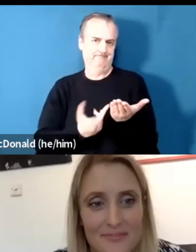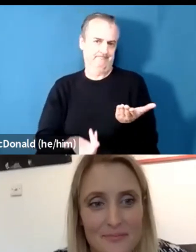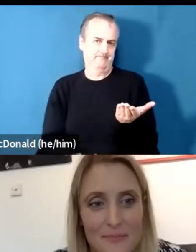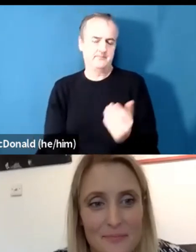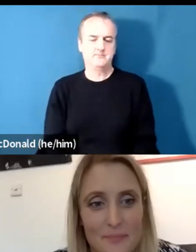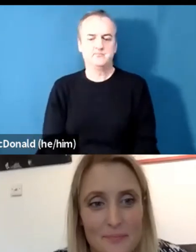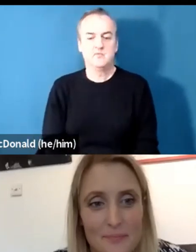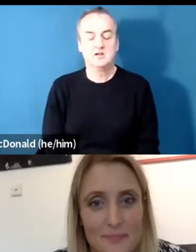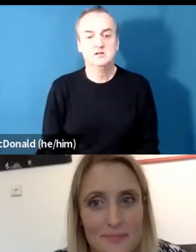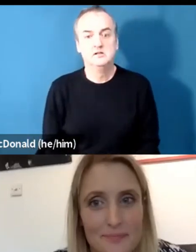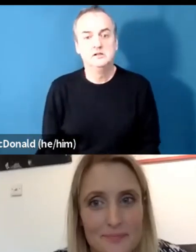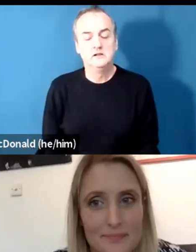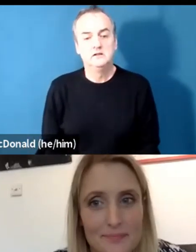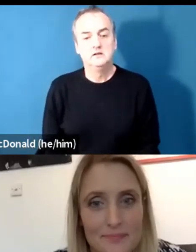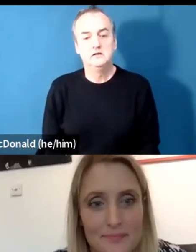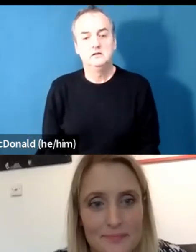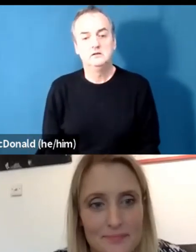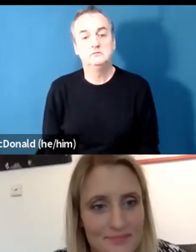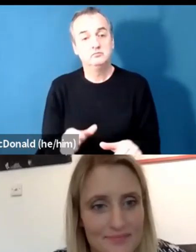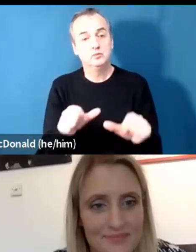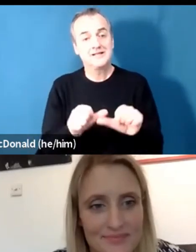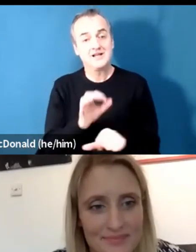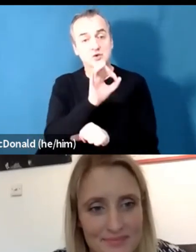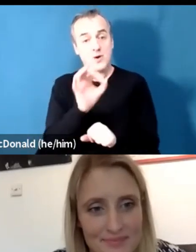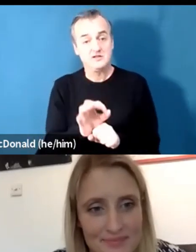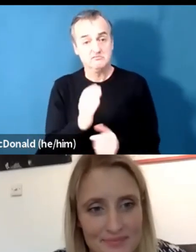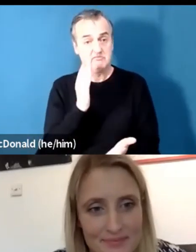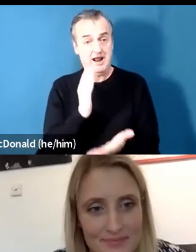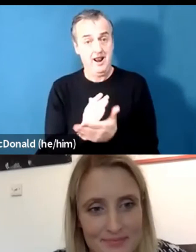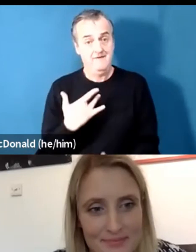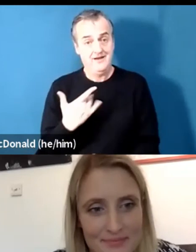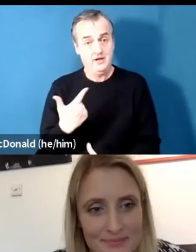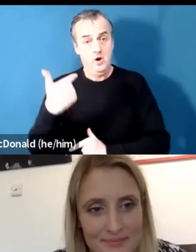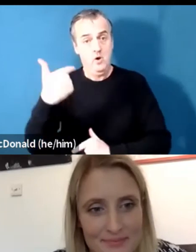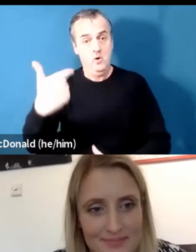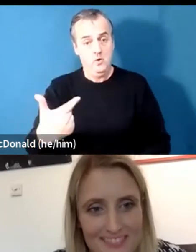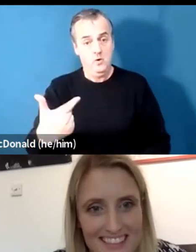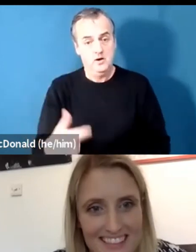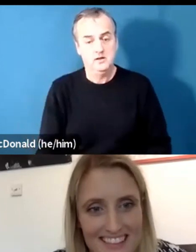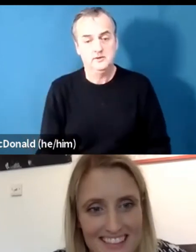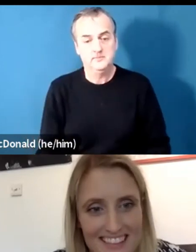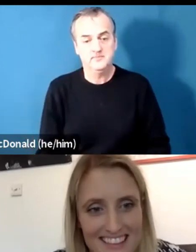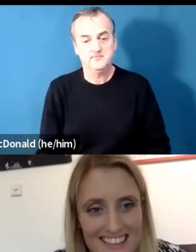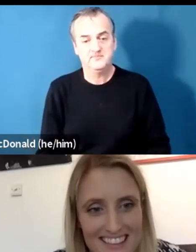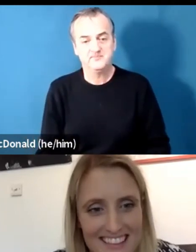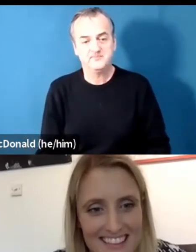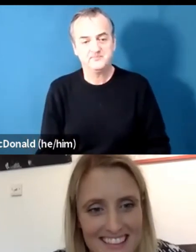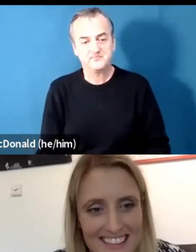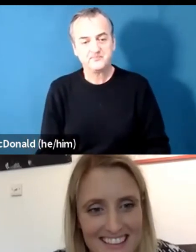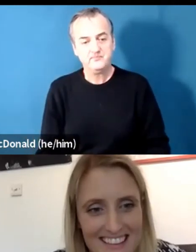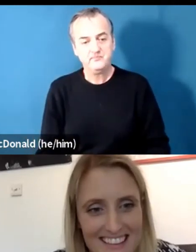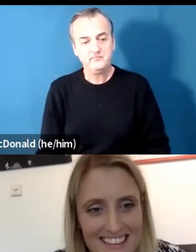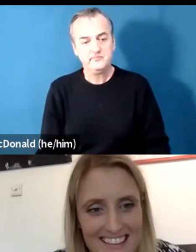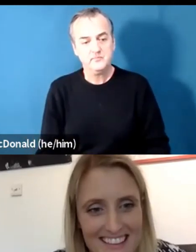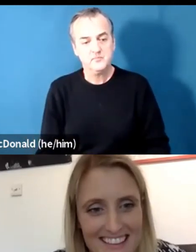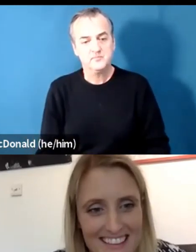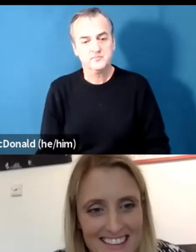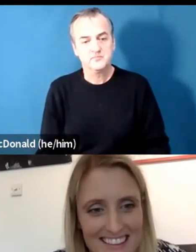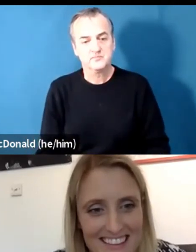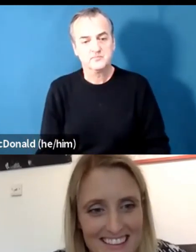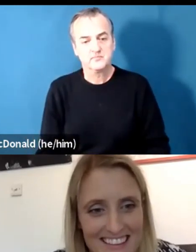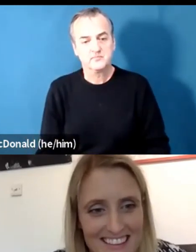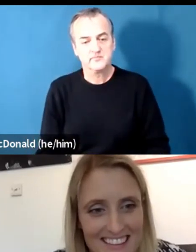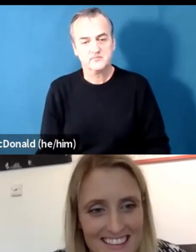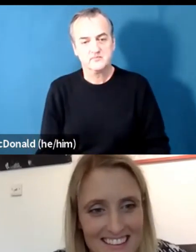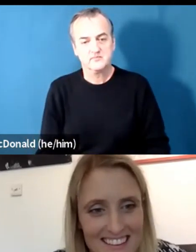Okay, we've got a question from Ginny next. Yeah. Hi guys. Hey Ginny. Hello. Sorry, I've got to go